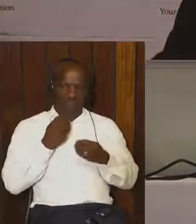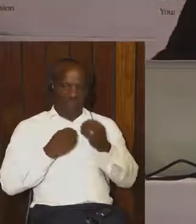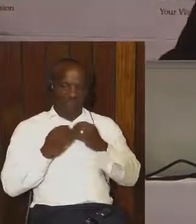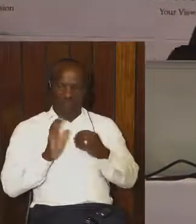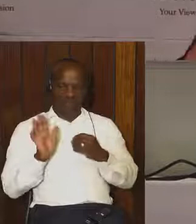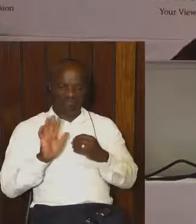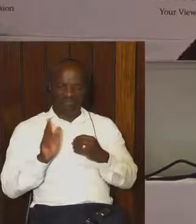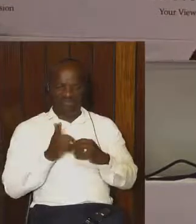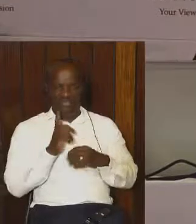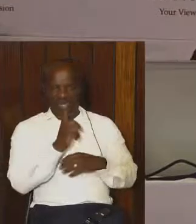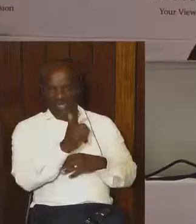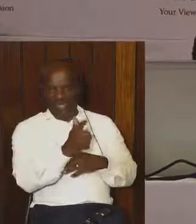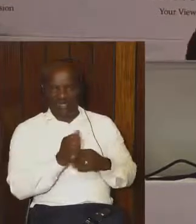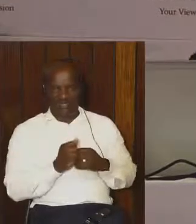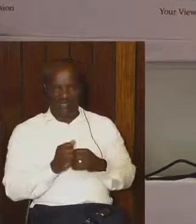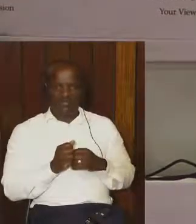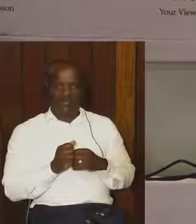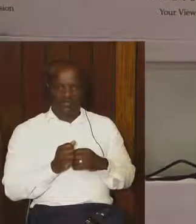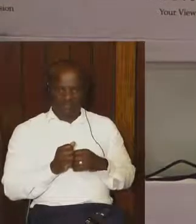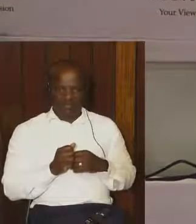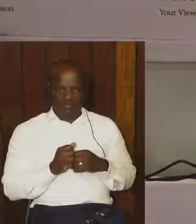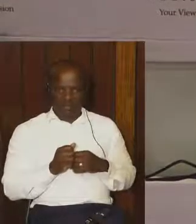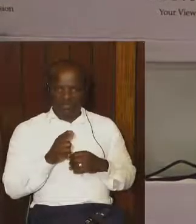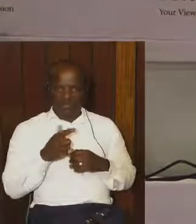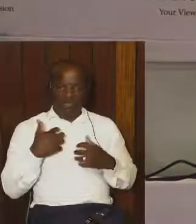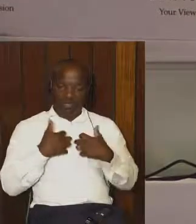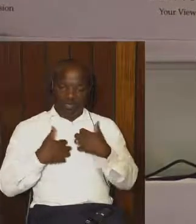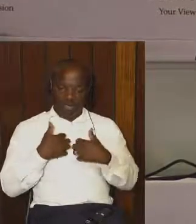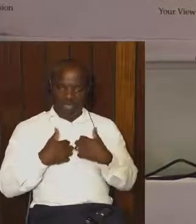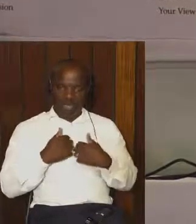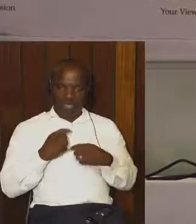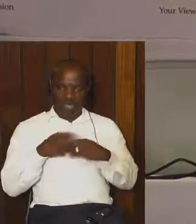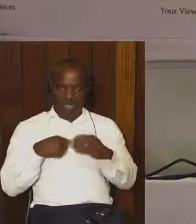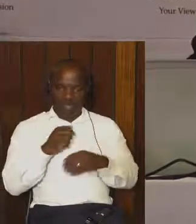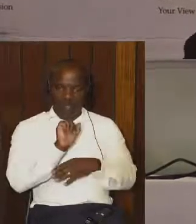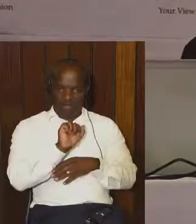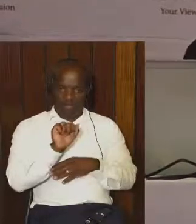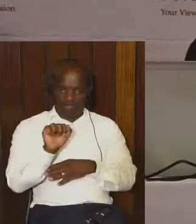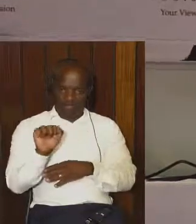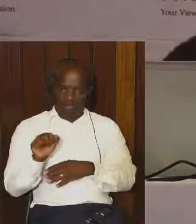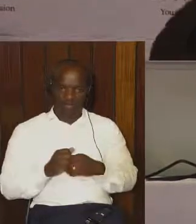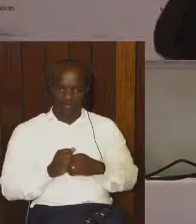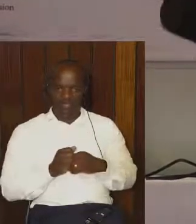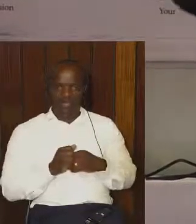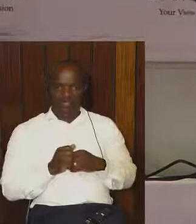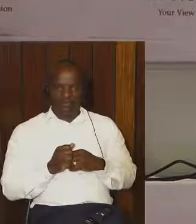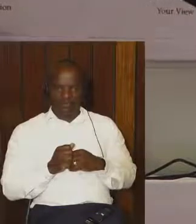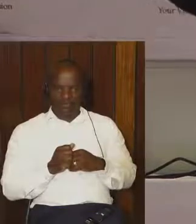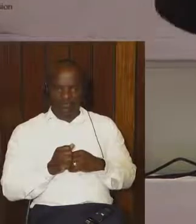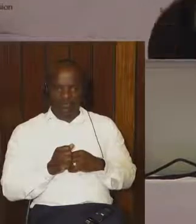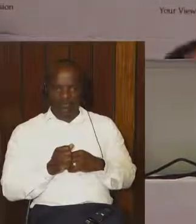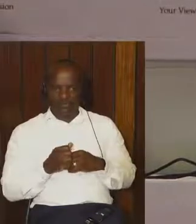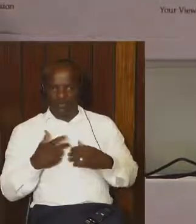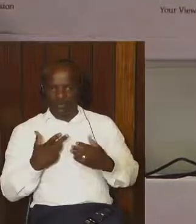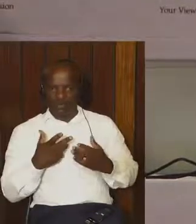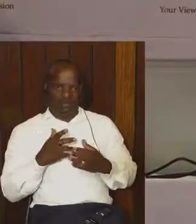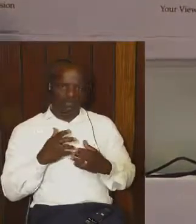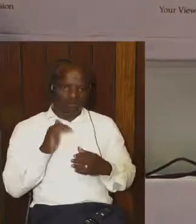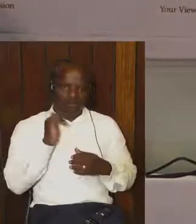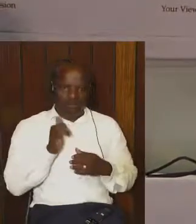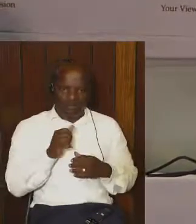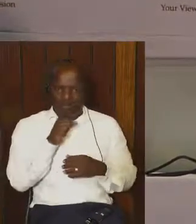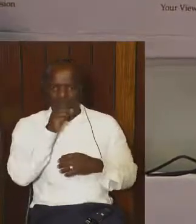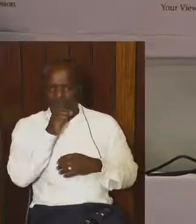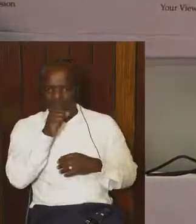later. But we'd be more worried about yourselves. So I want to check, do we have roving microphones